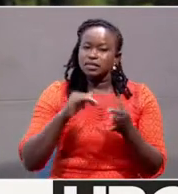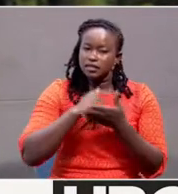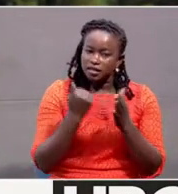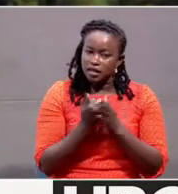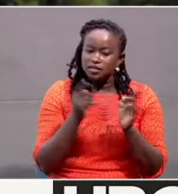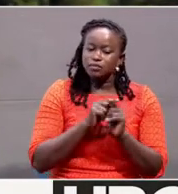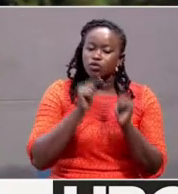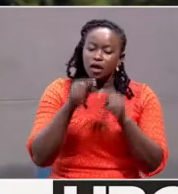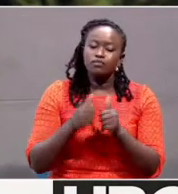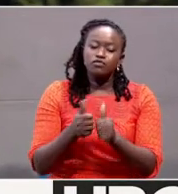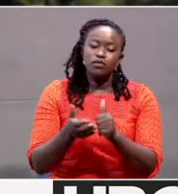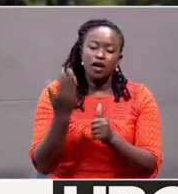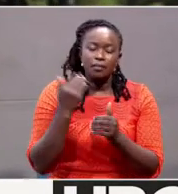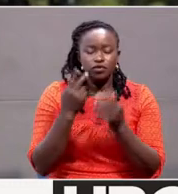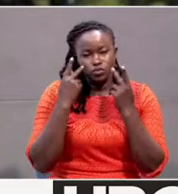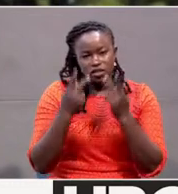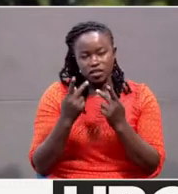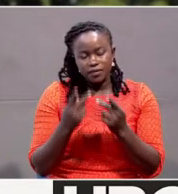how these